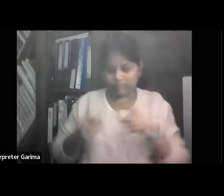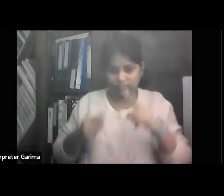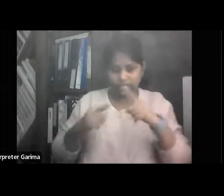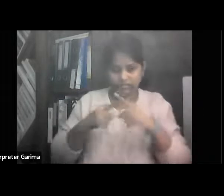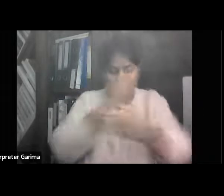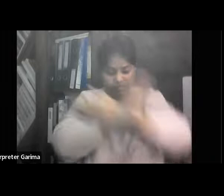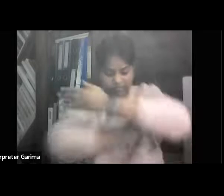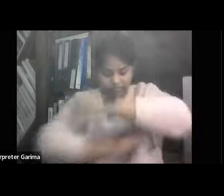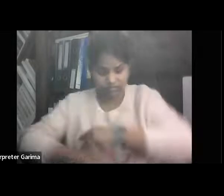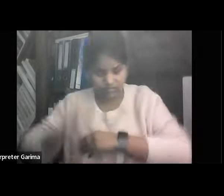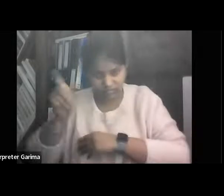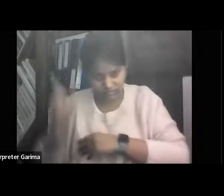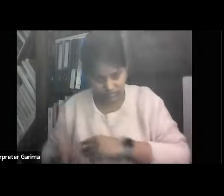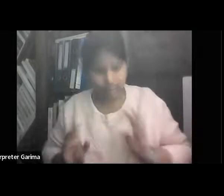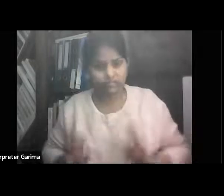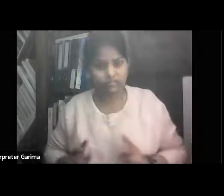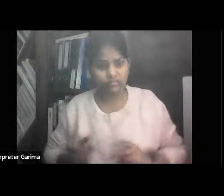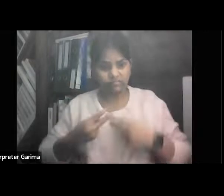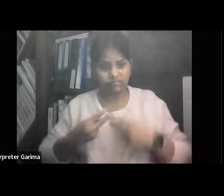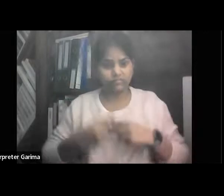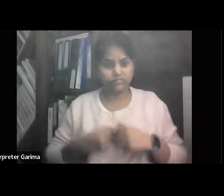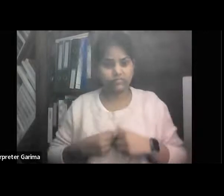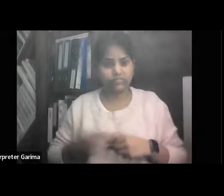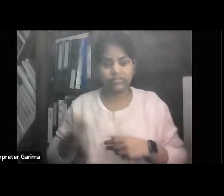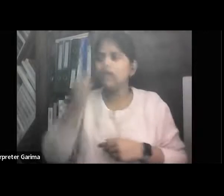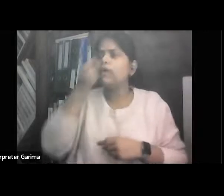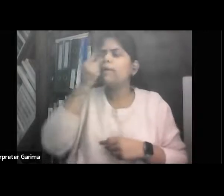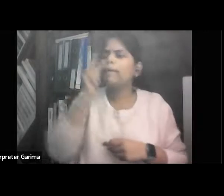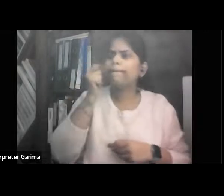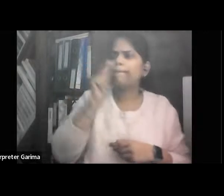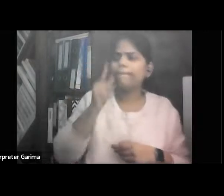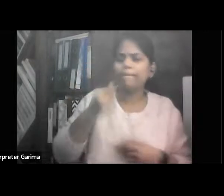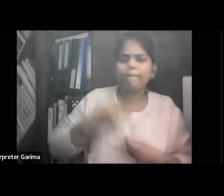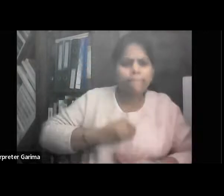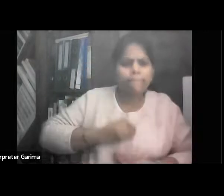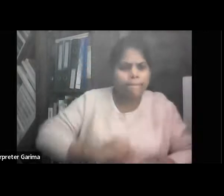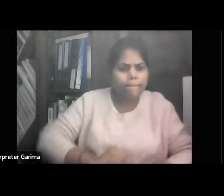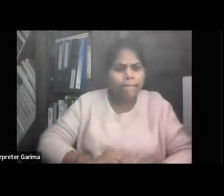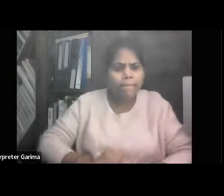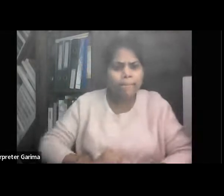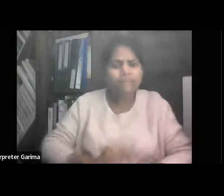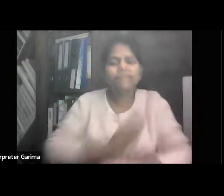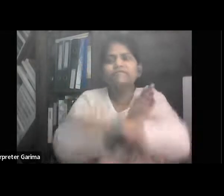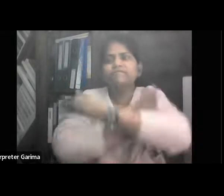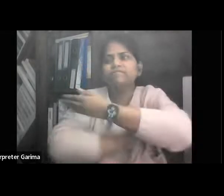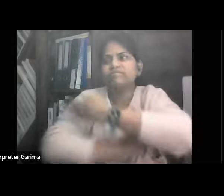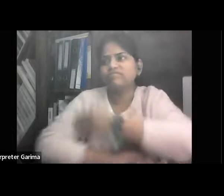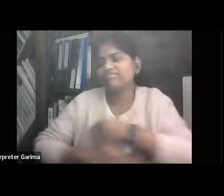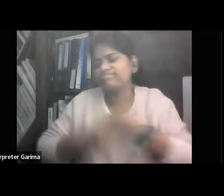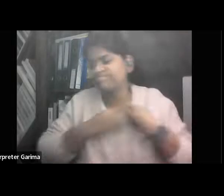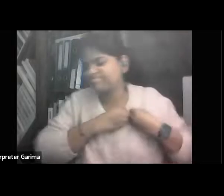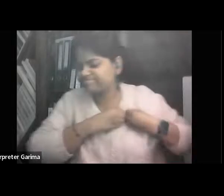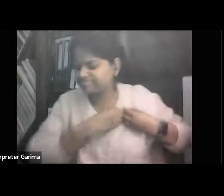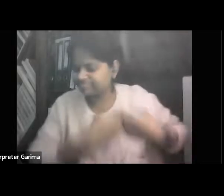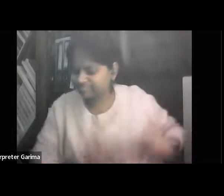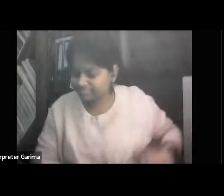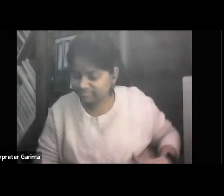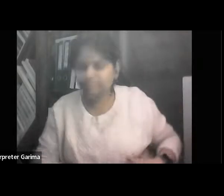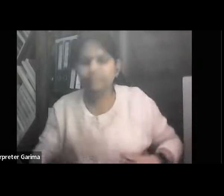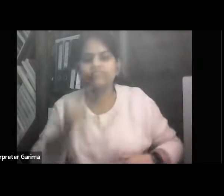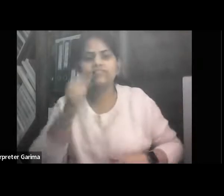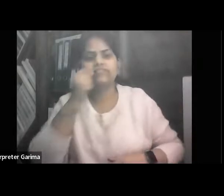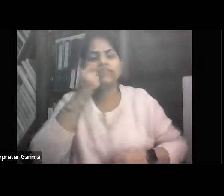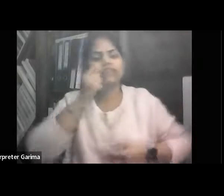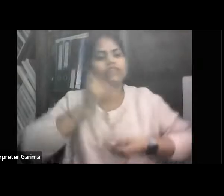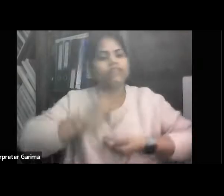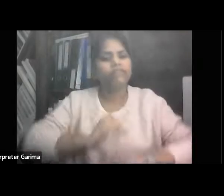is doubly marginalized. Her parents initially perceive her as a sacrificial non-being at the altar of their son. There is a reference